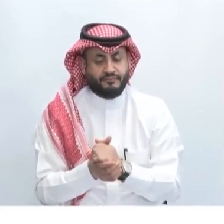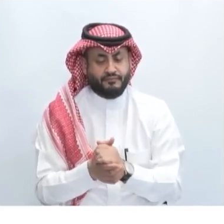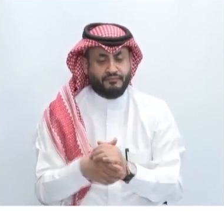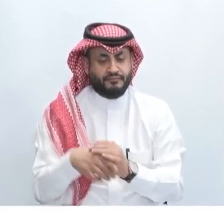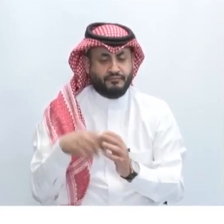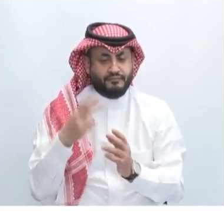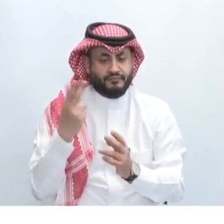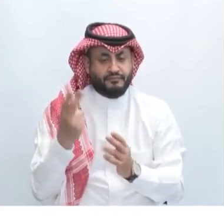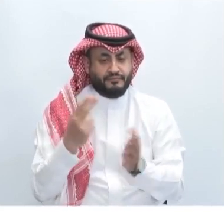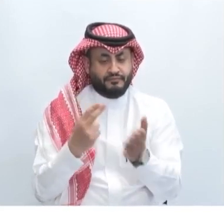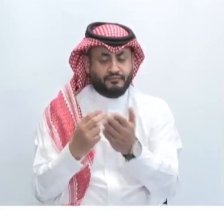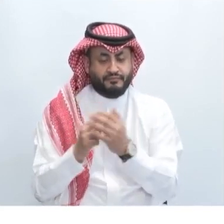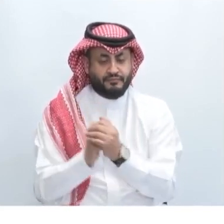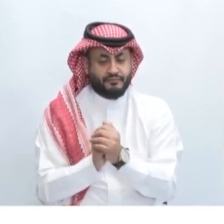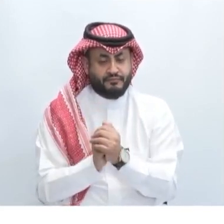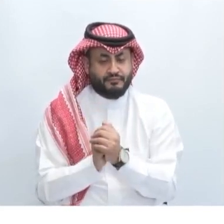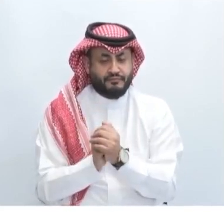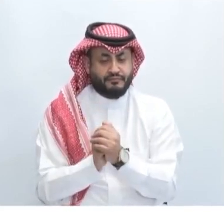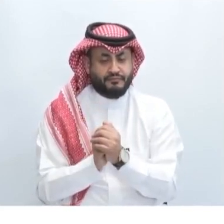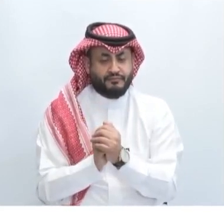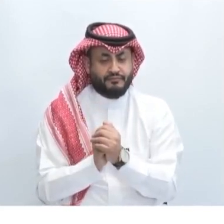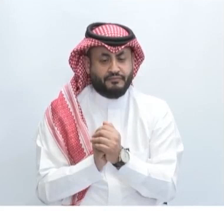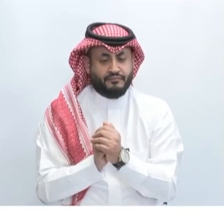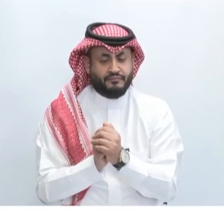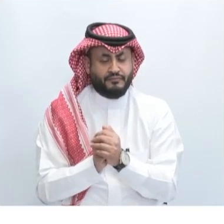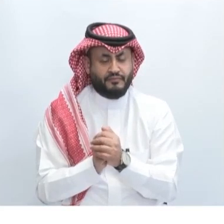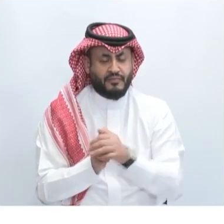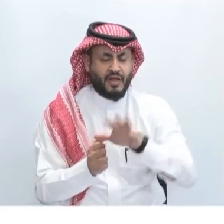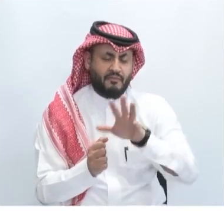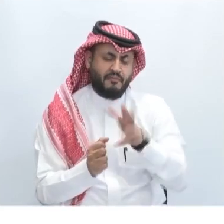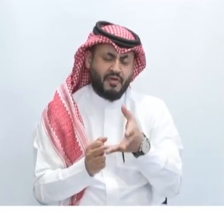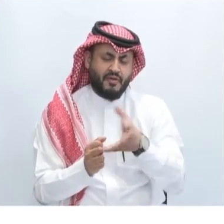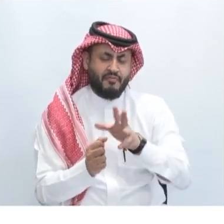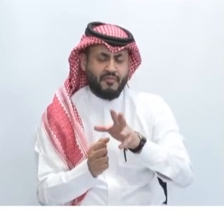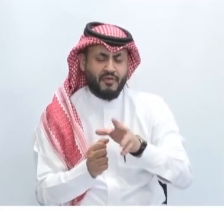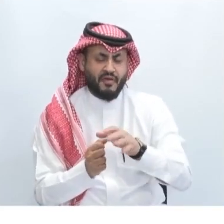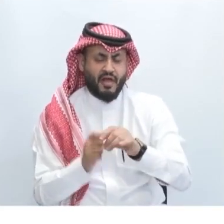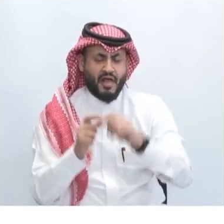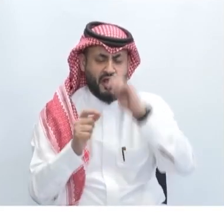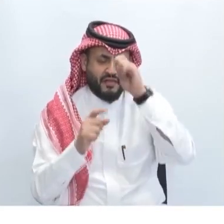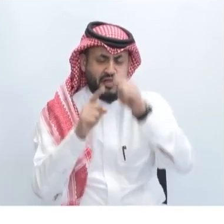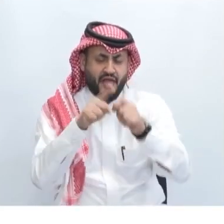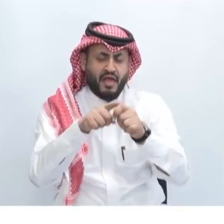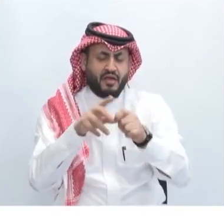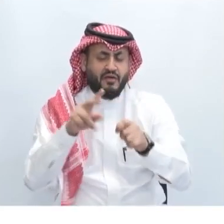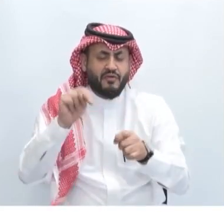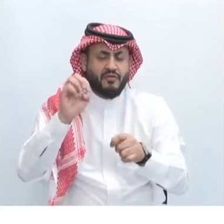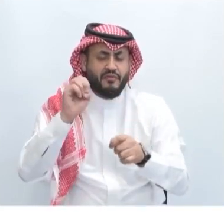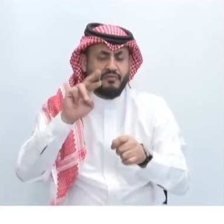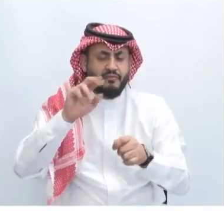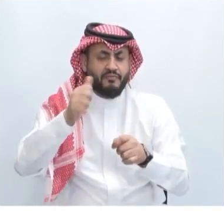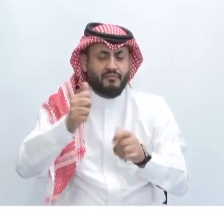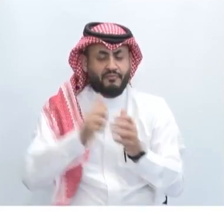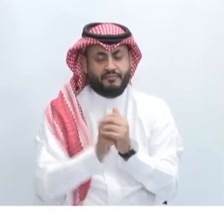other part. Maybe it's Nora's.